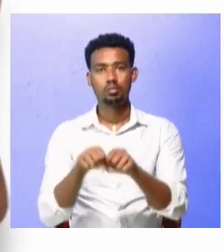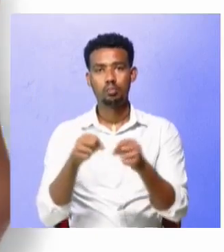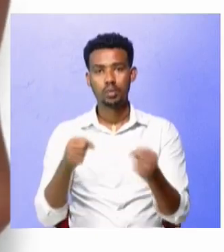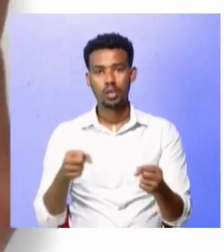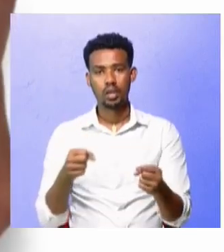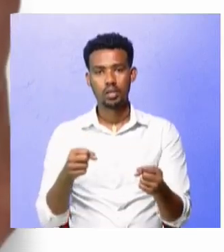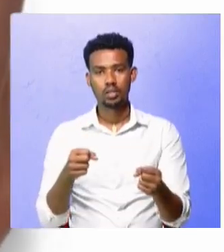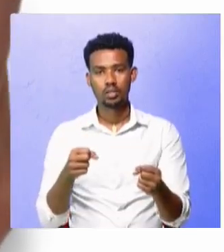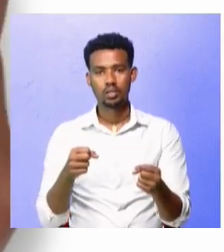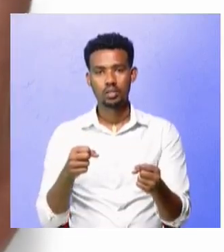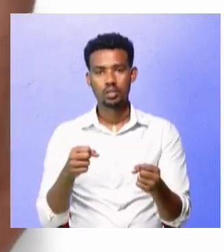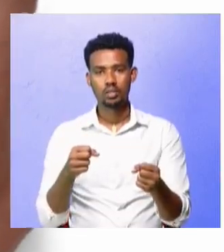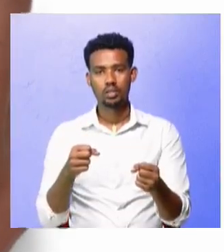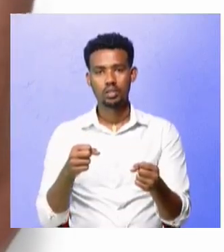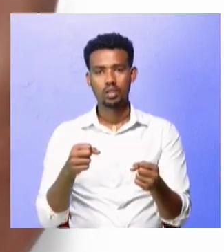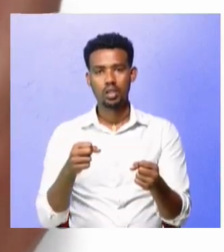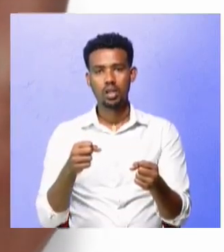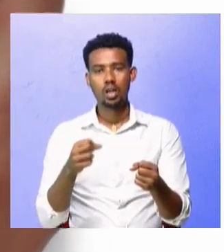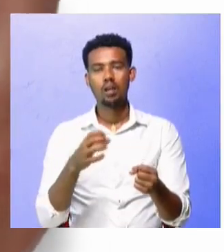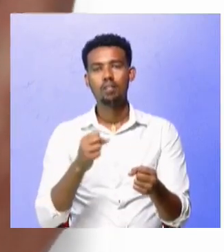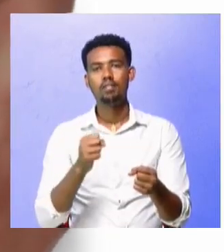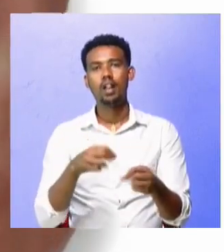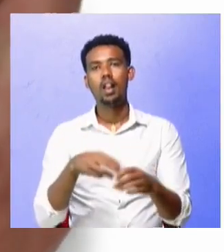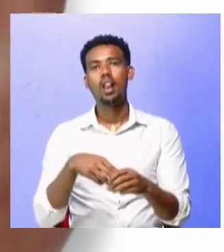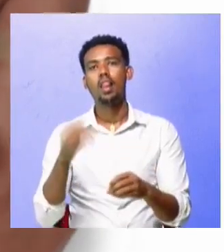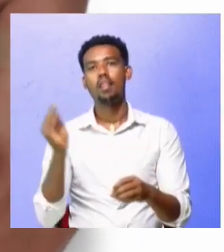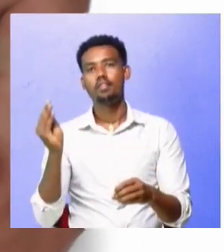leaving their homes